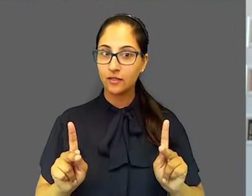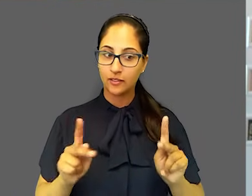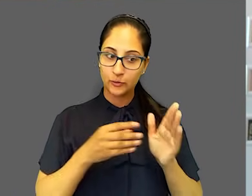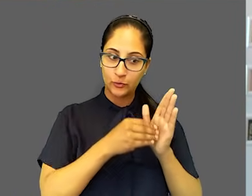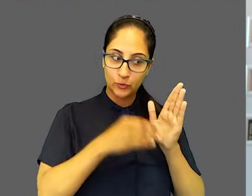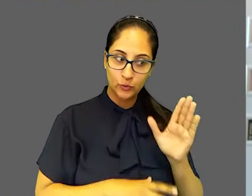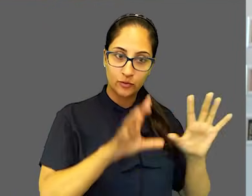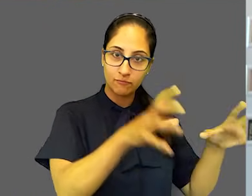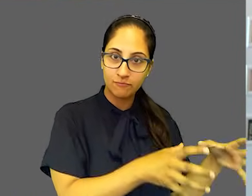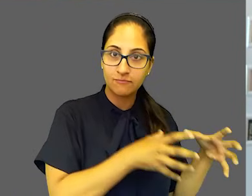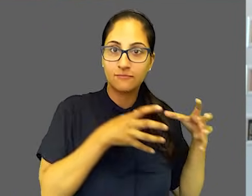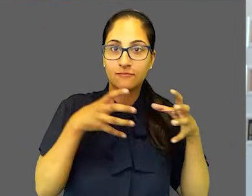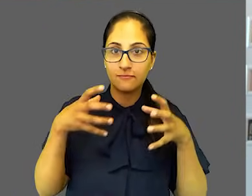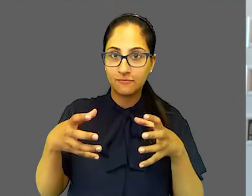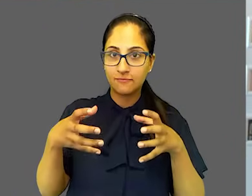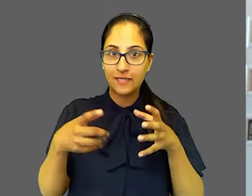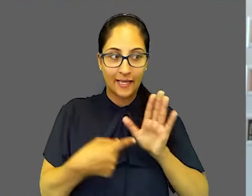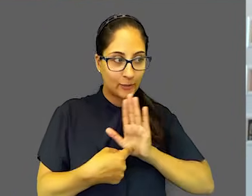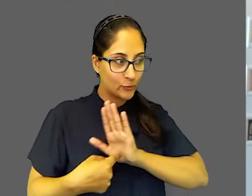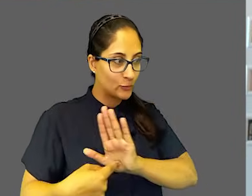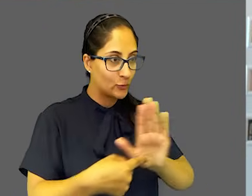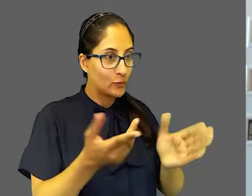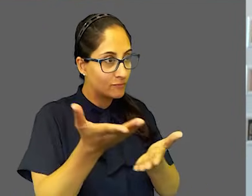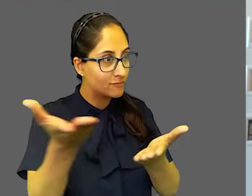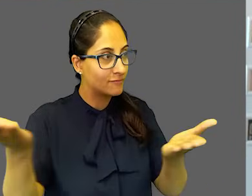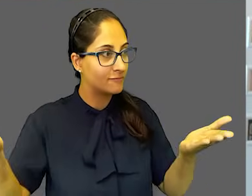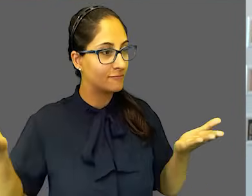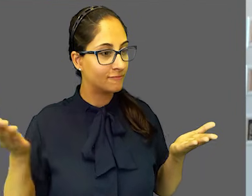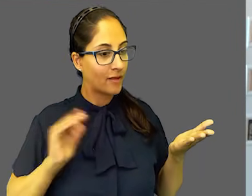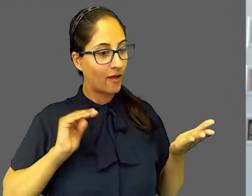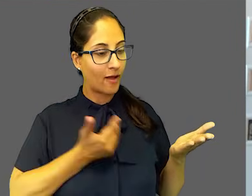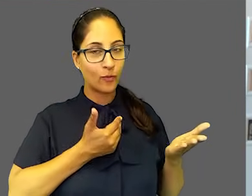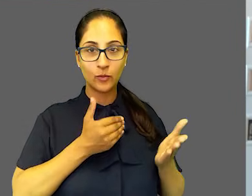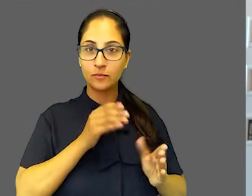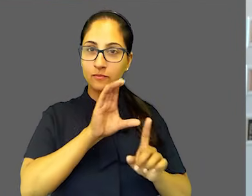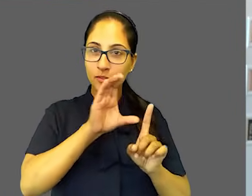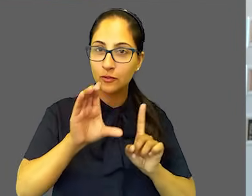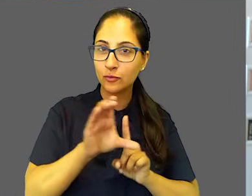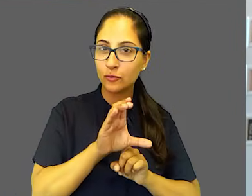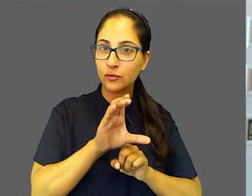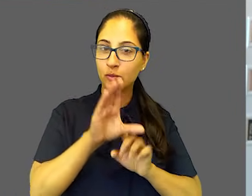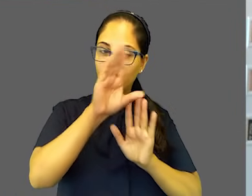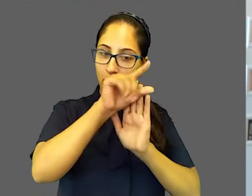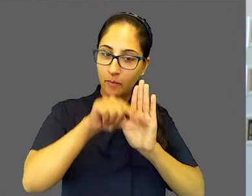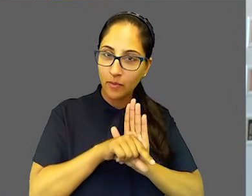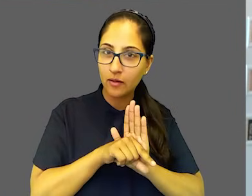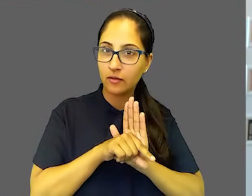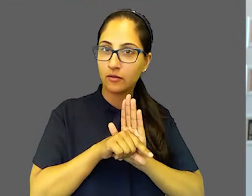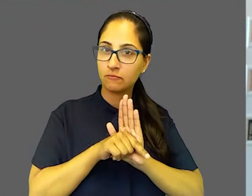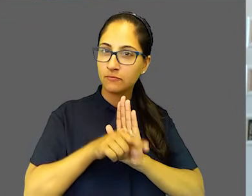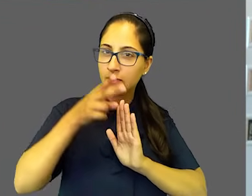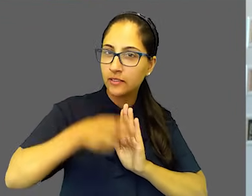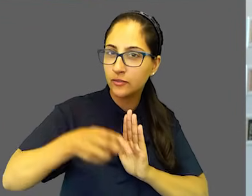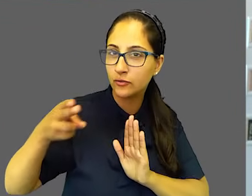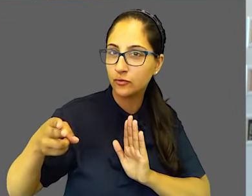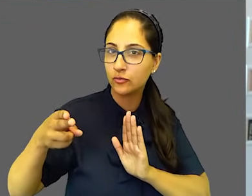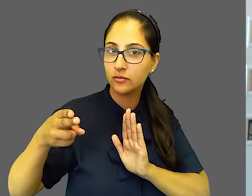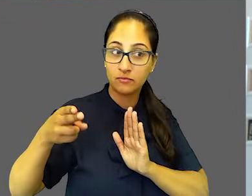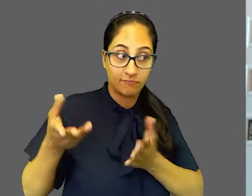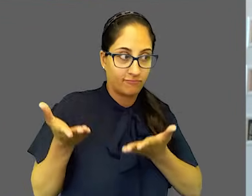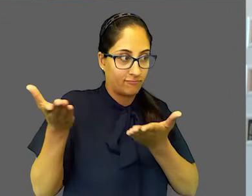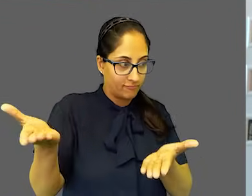to bring to our students a sense of pride and confidence in who they are through architecture,